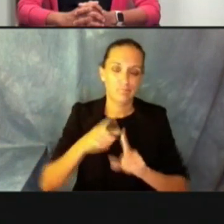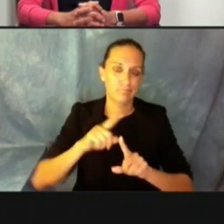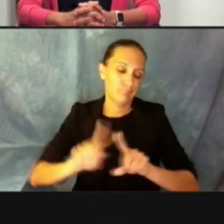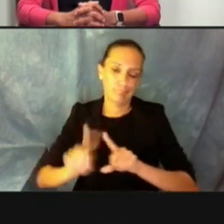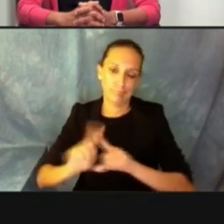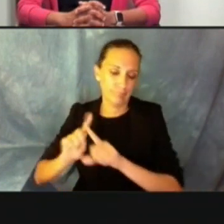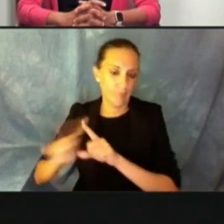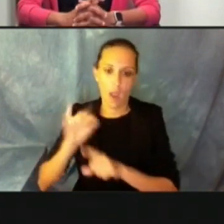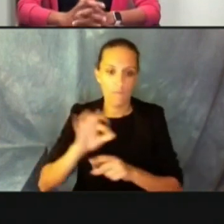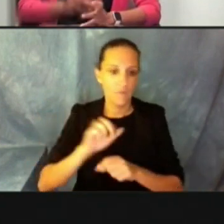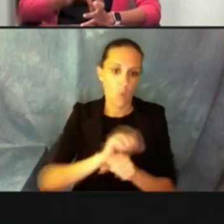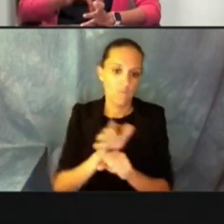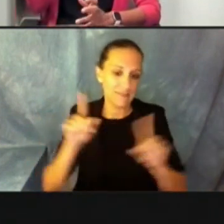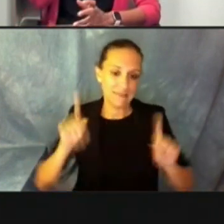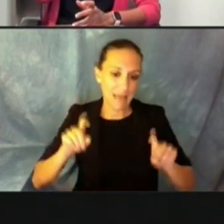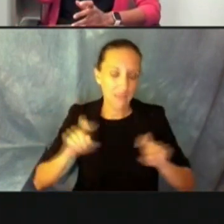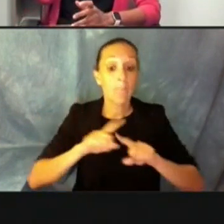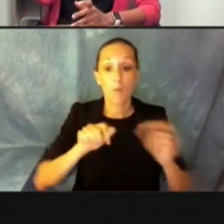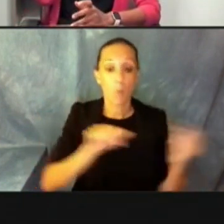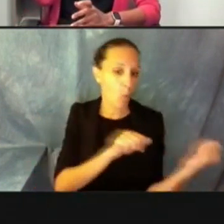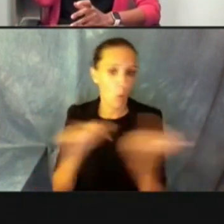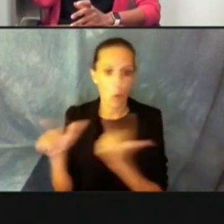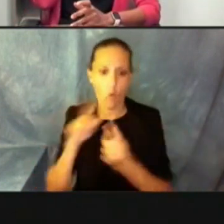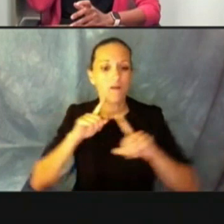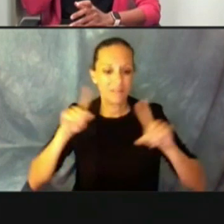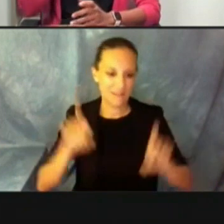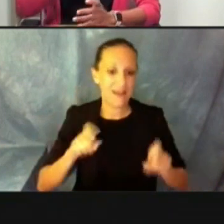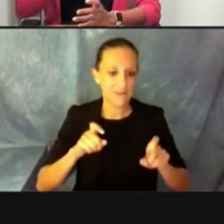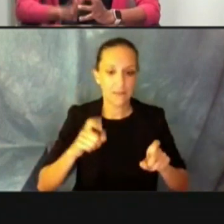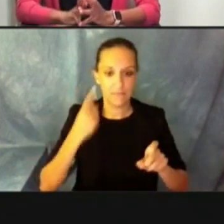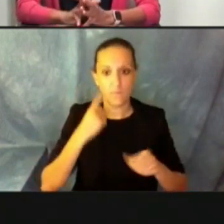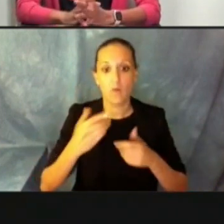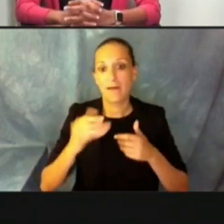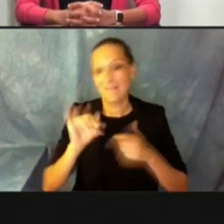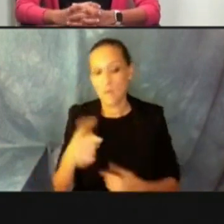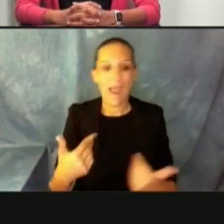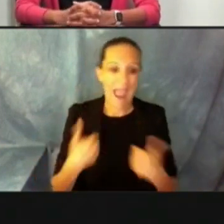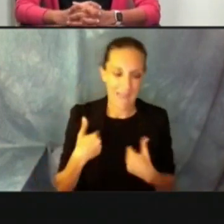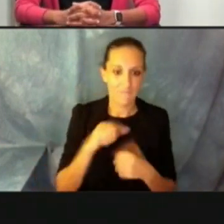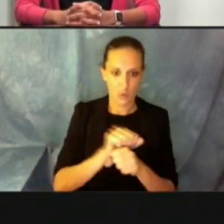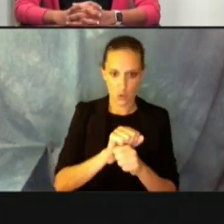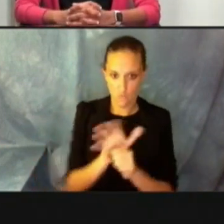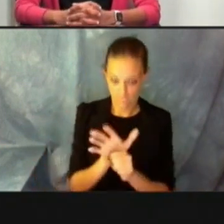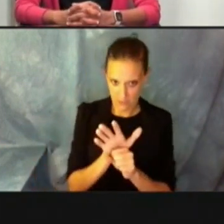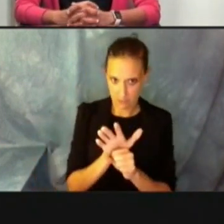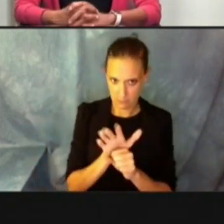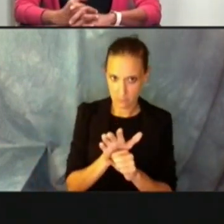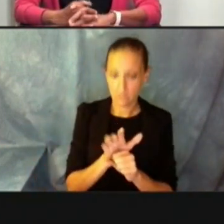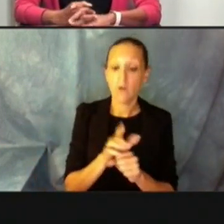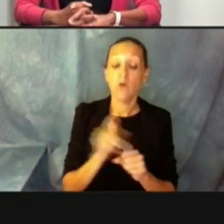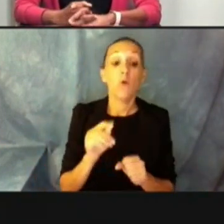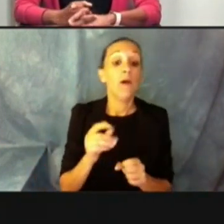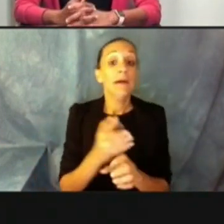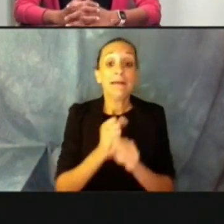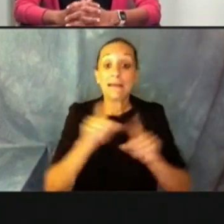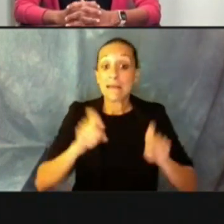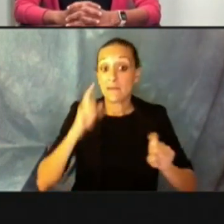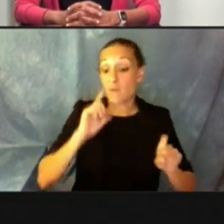COVID tests, but they all are testing for whether or not you have COVID. To get tested for